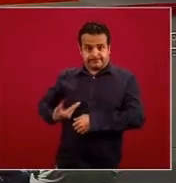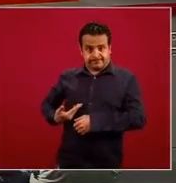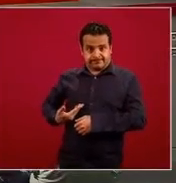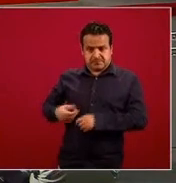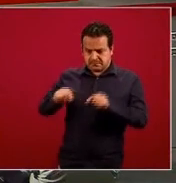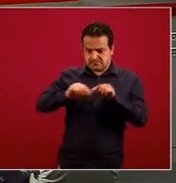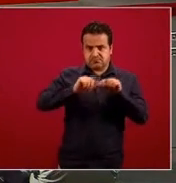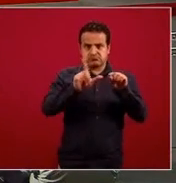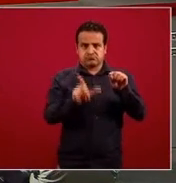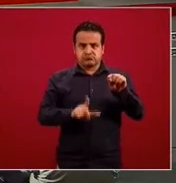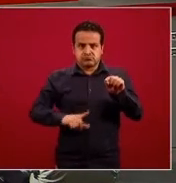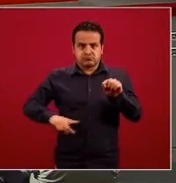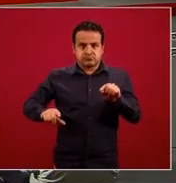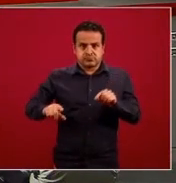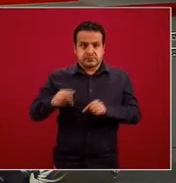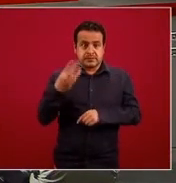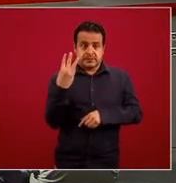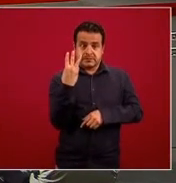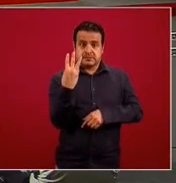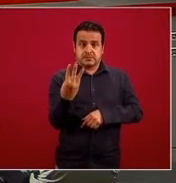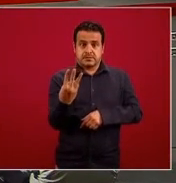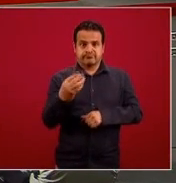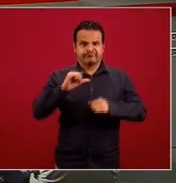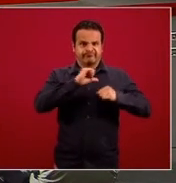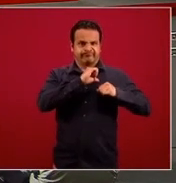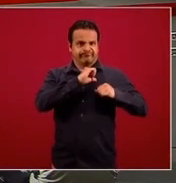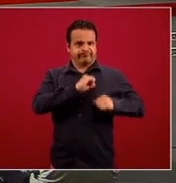Education, and also with the